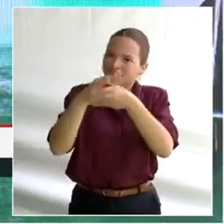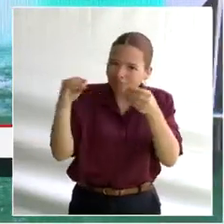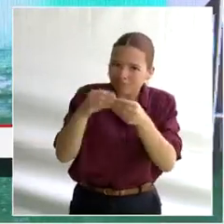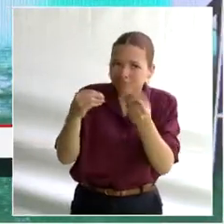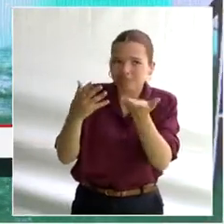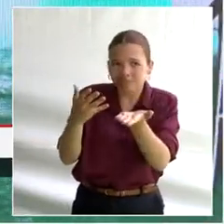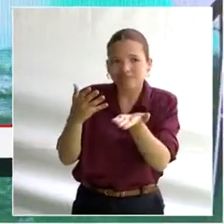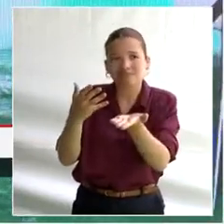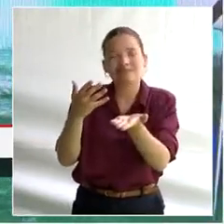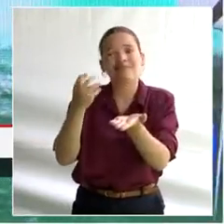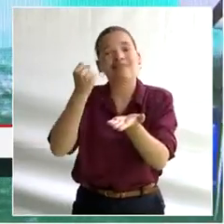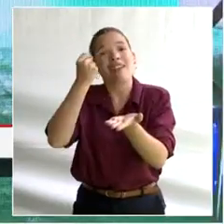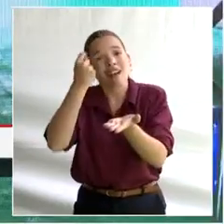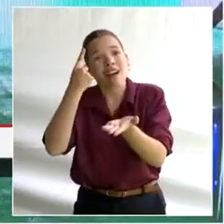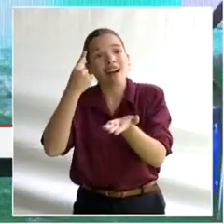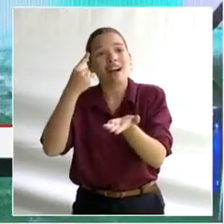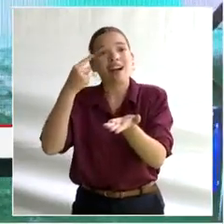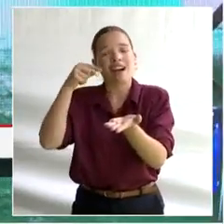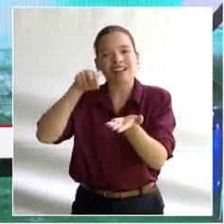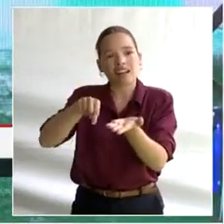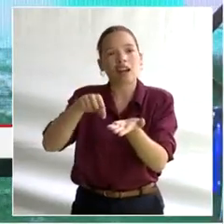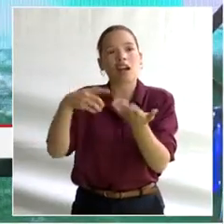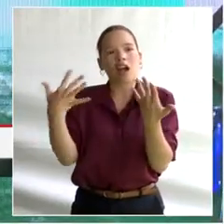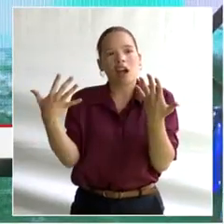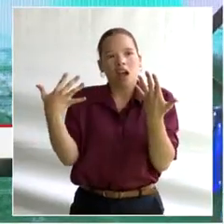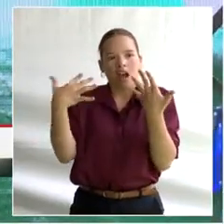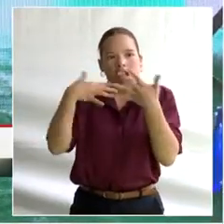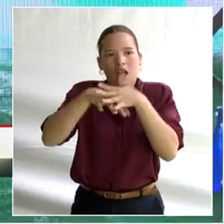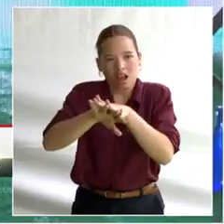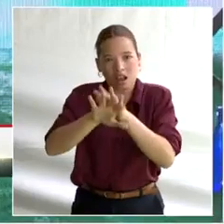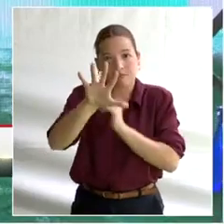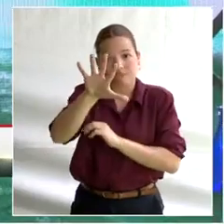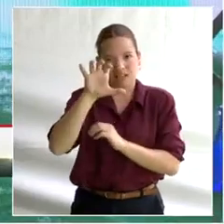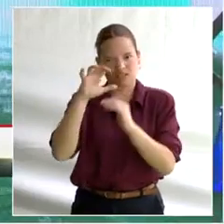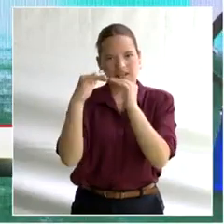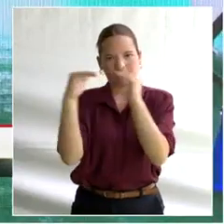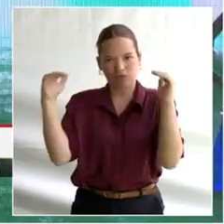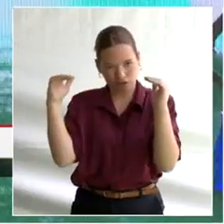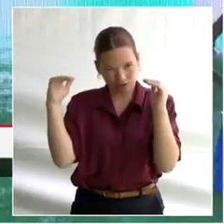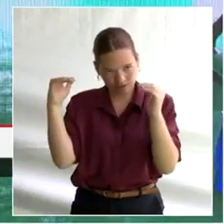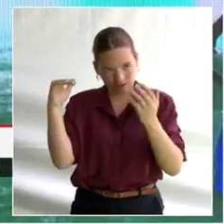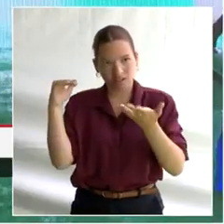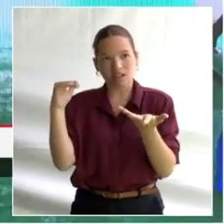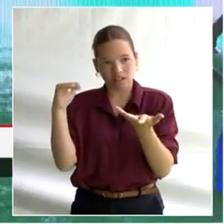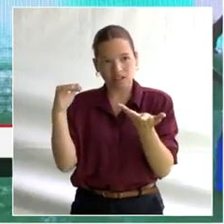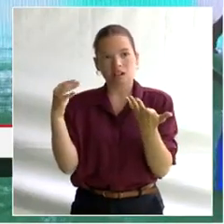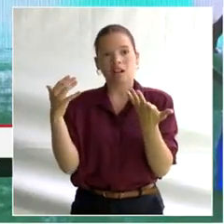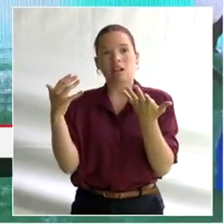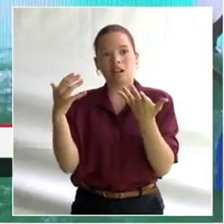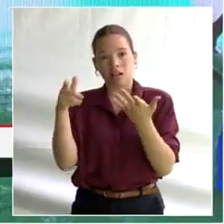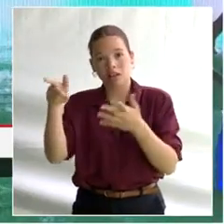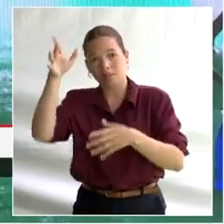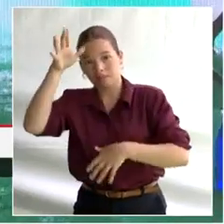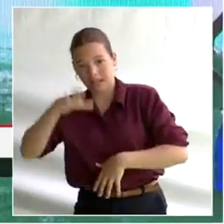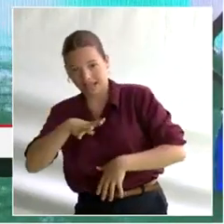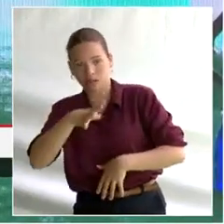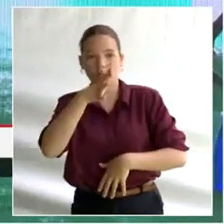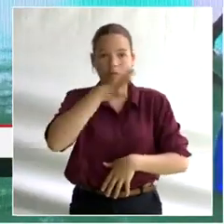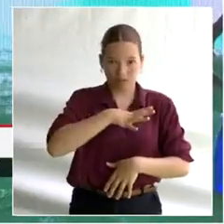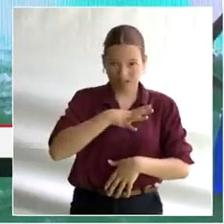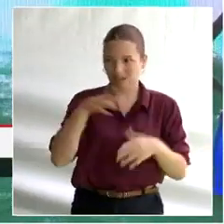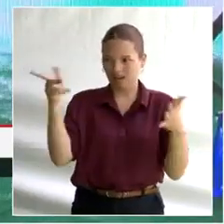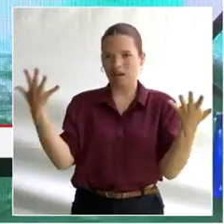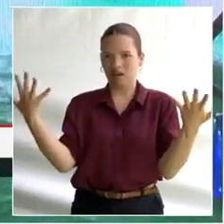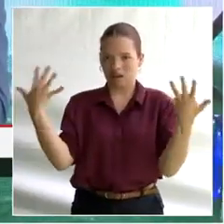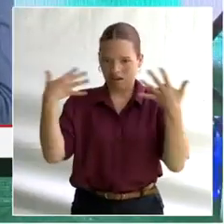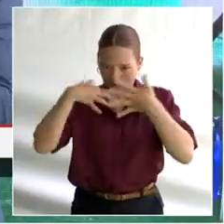the world. When we took this over, it was a men's 500, women's 250, and our longtime partner Citi and